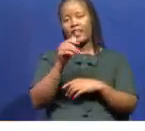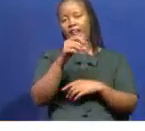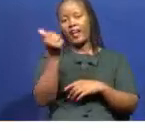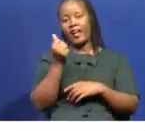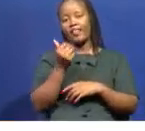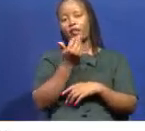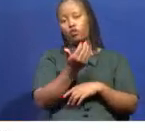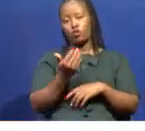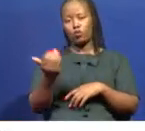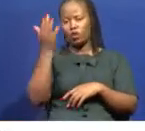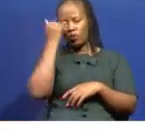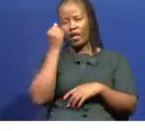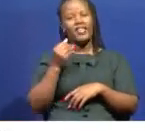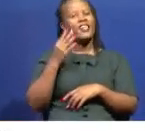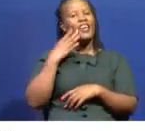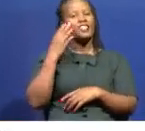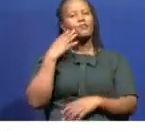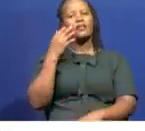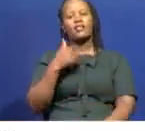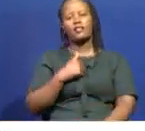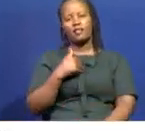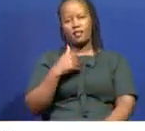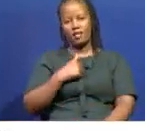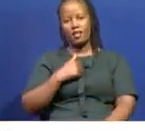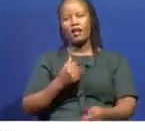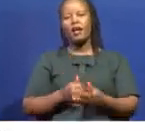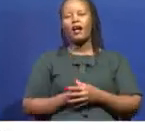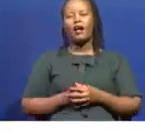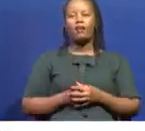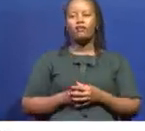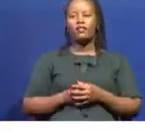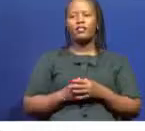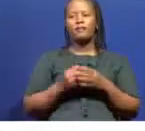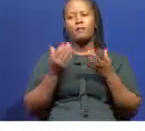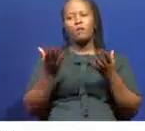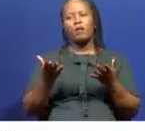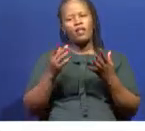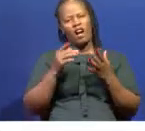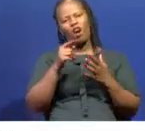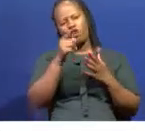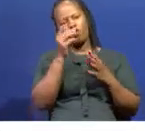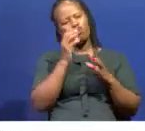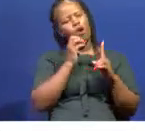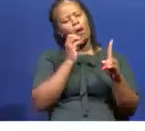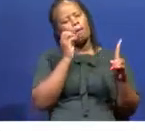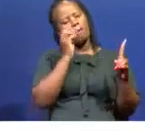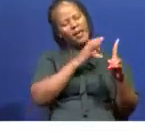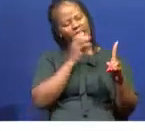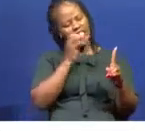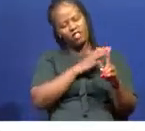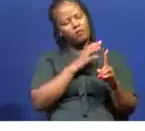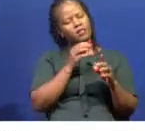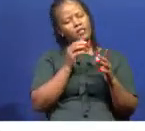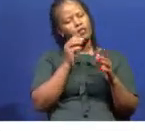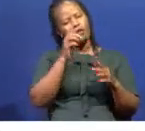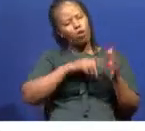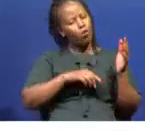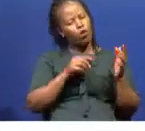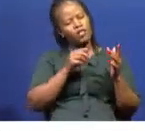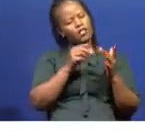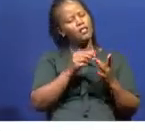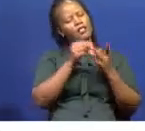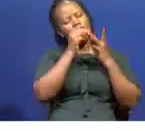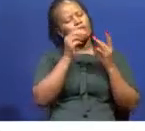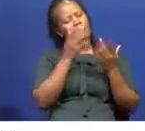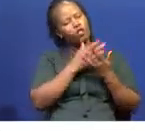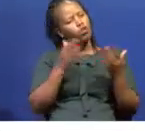I was through that as well. Yeah. You'll be getting into mentorship so soon. What's the special thing maybe you'll be